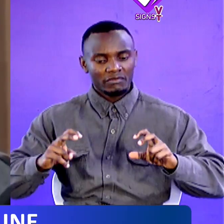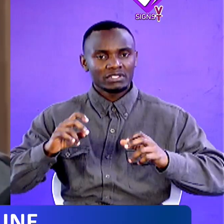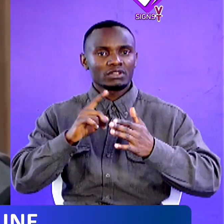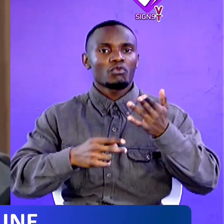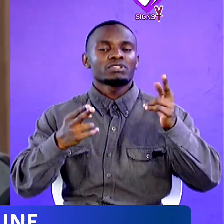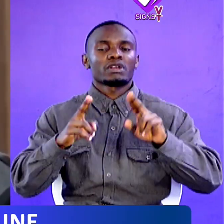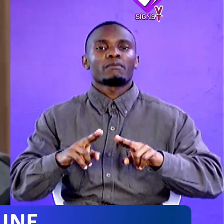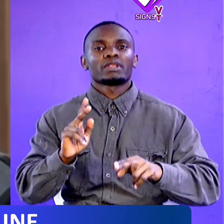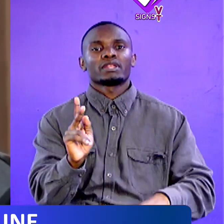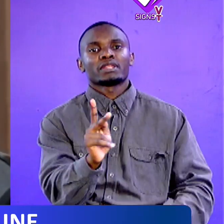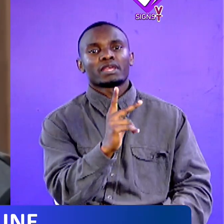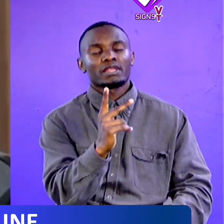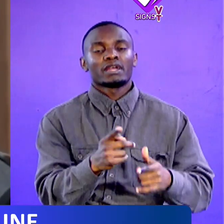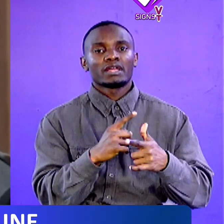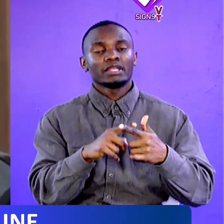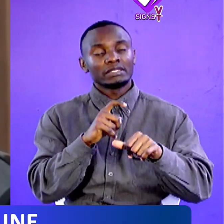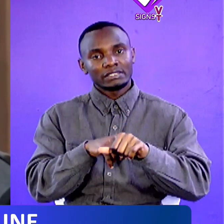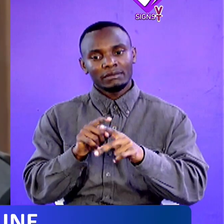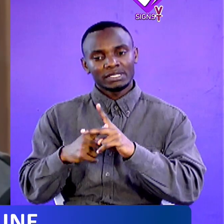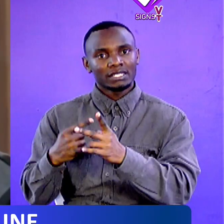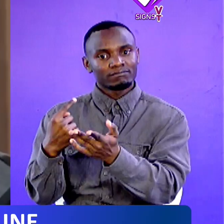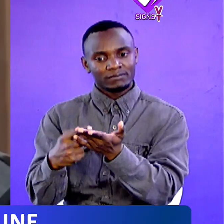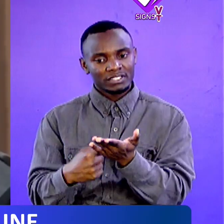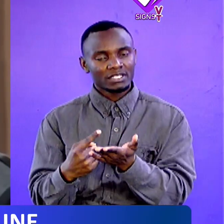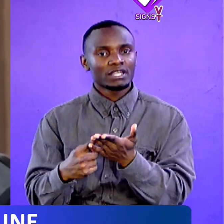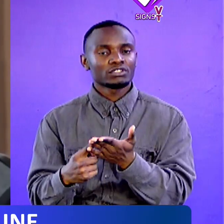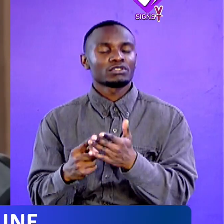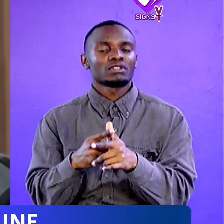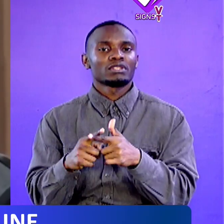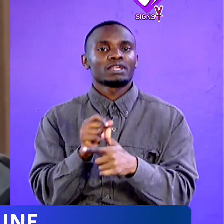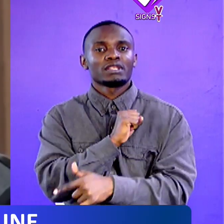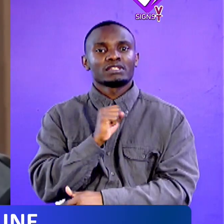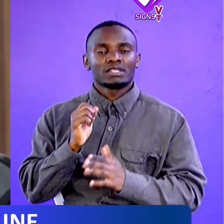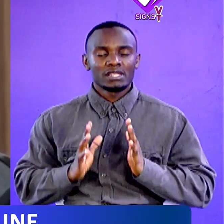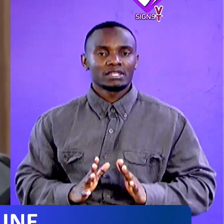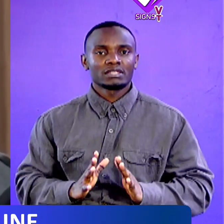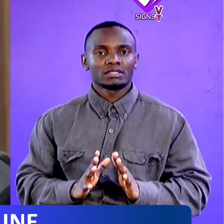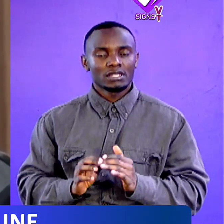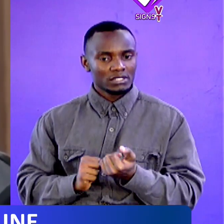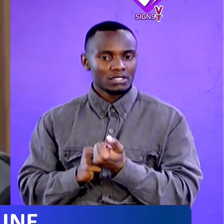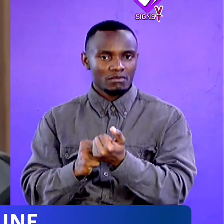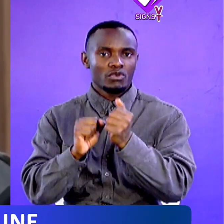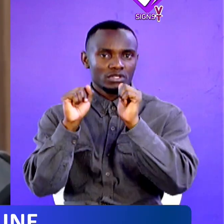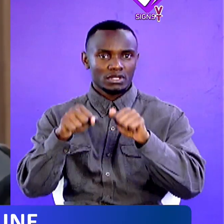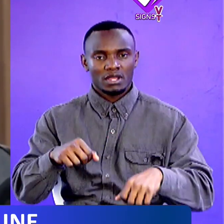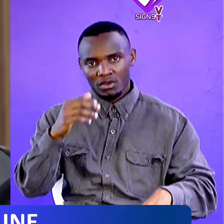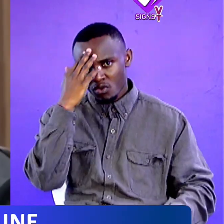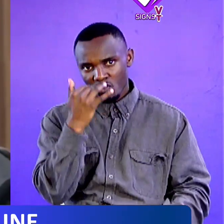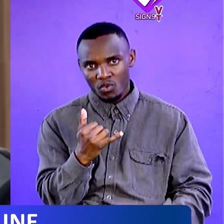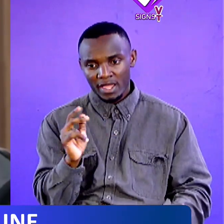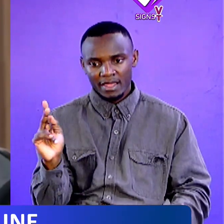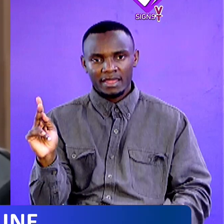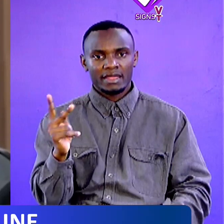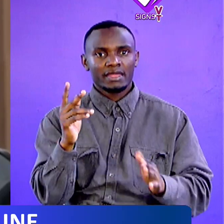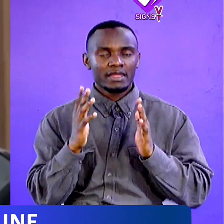this particular motion comes up for discussion, there is support from the senators here in the United States, because Kenyans here are quite